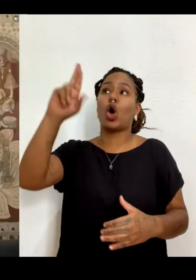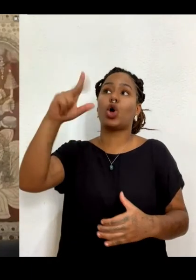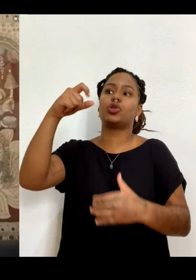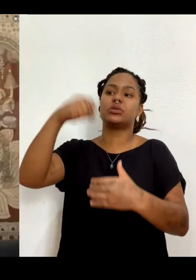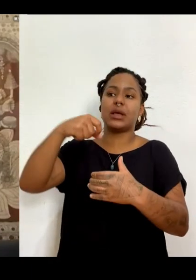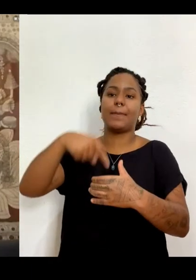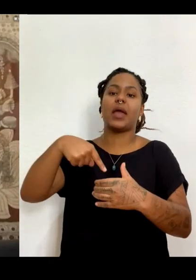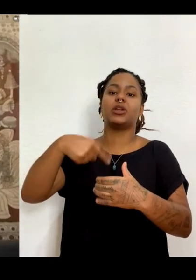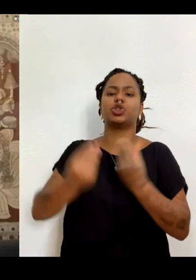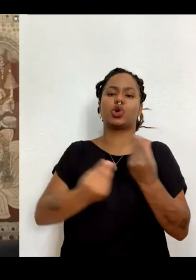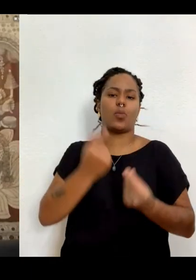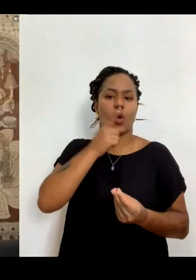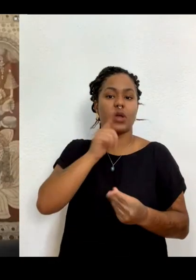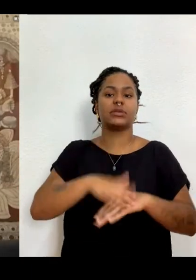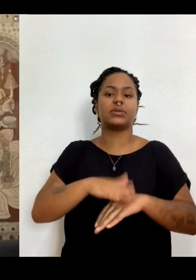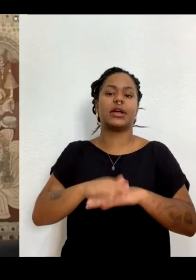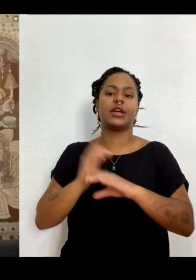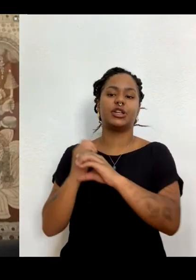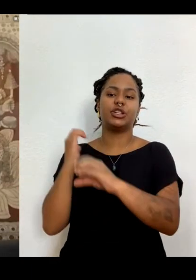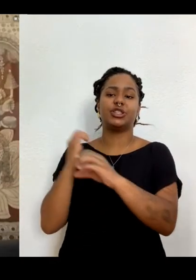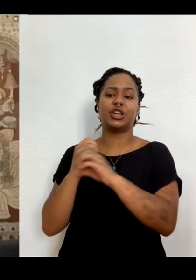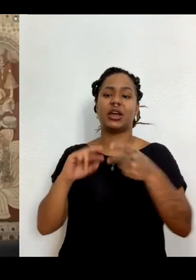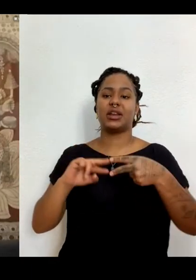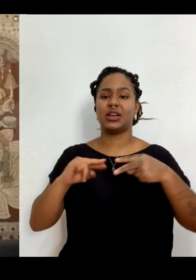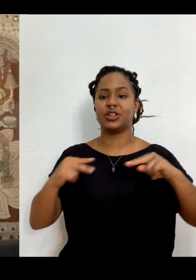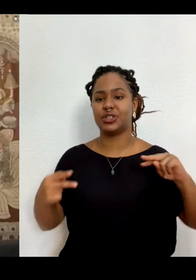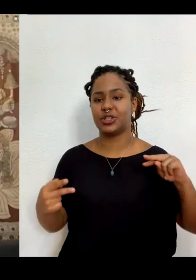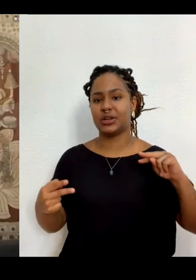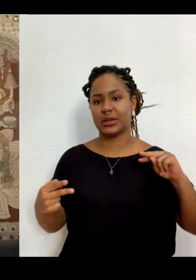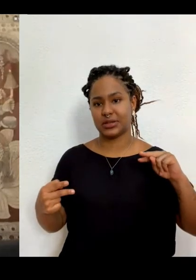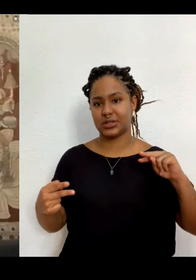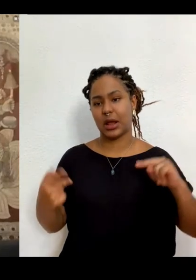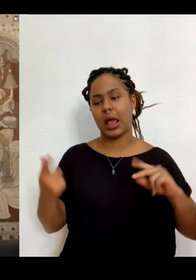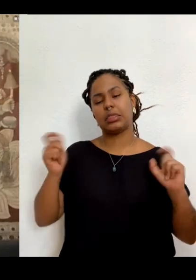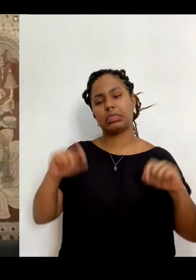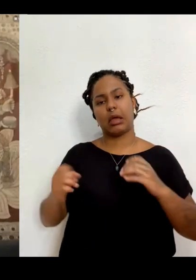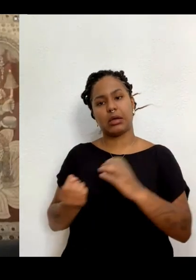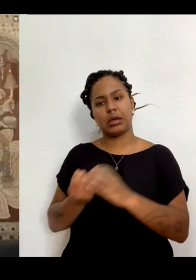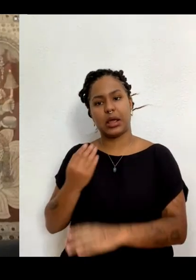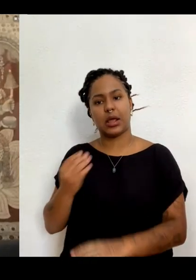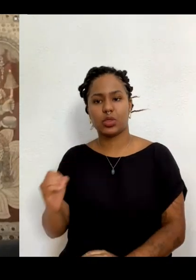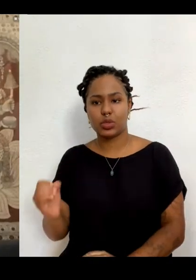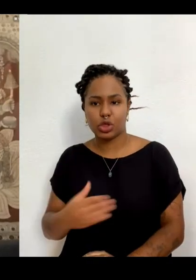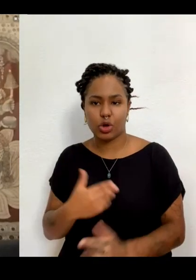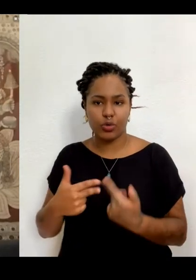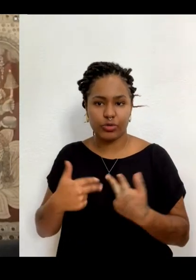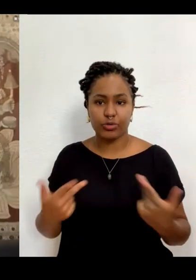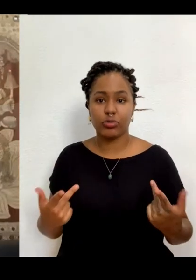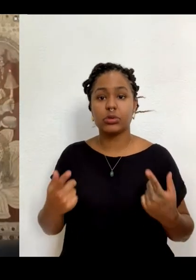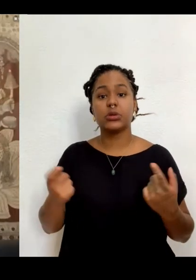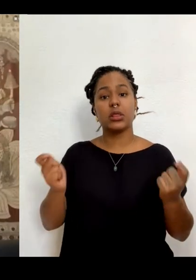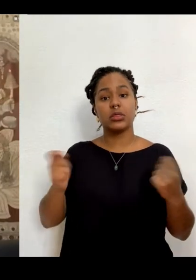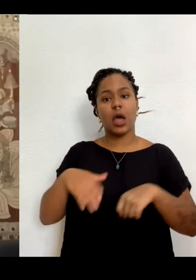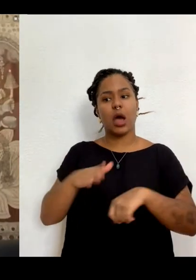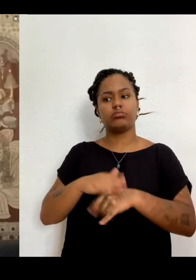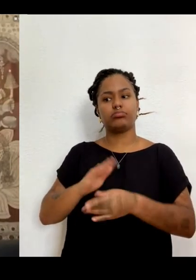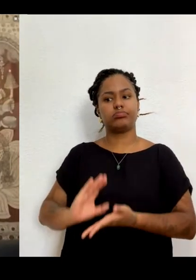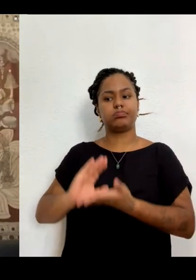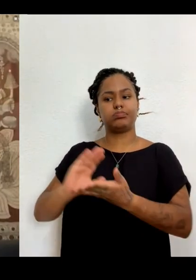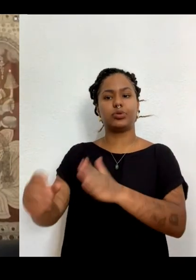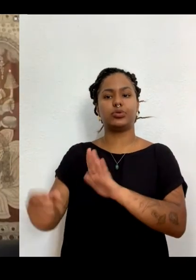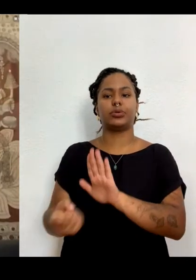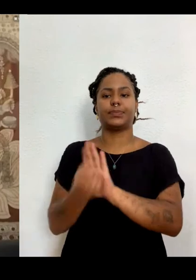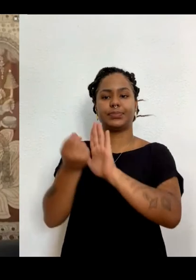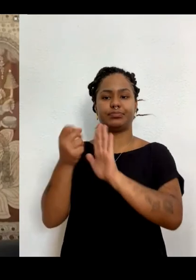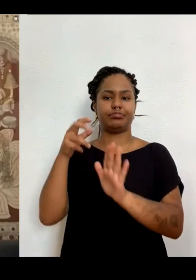can claim we've made something new it's high invention and therefore we can have a patent and uh you know I I ask